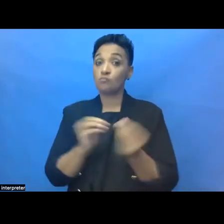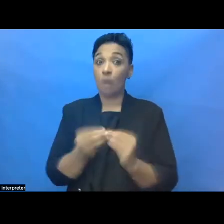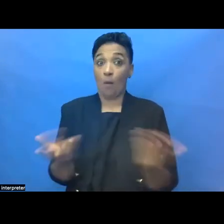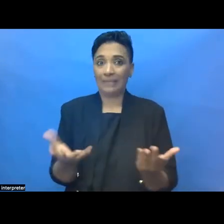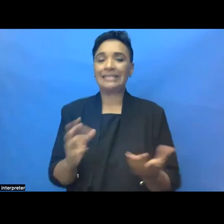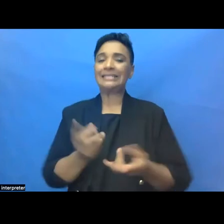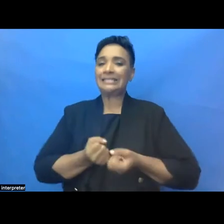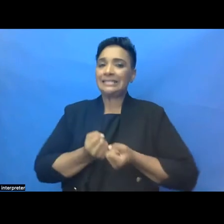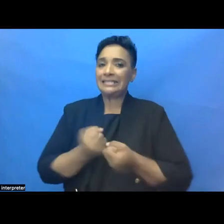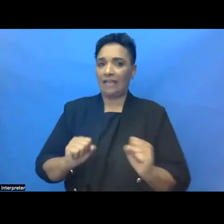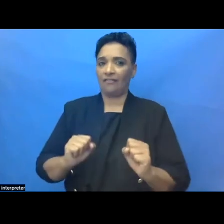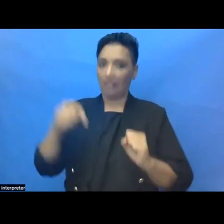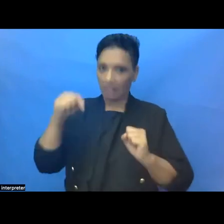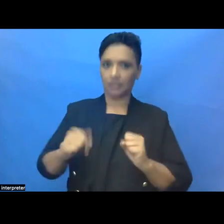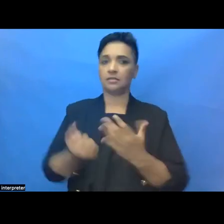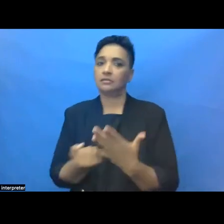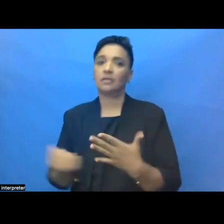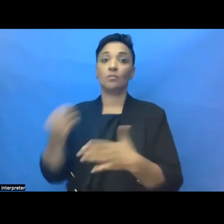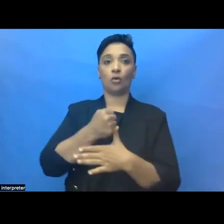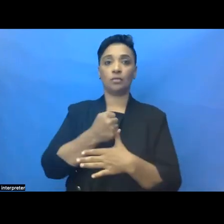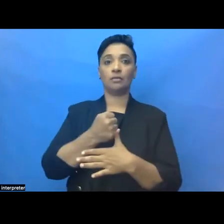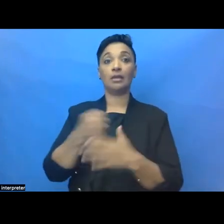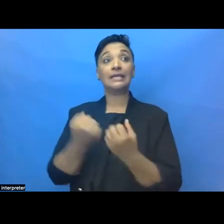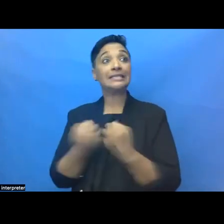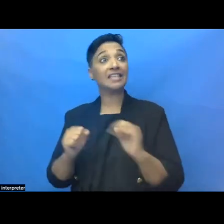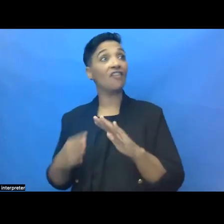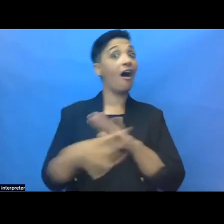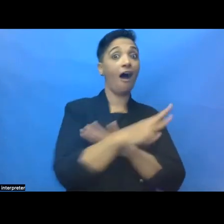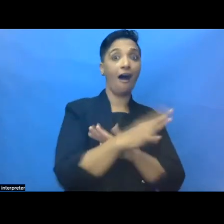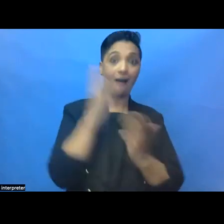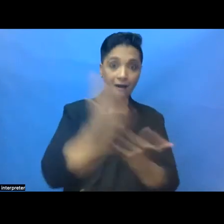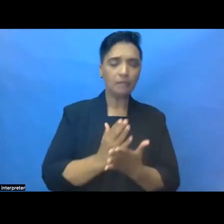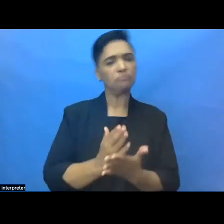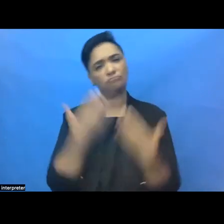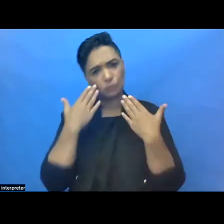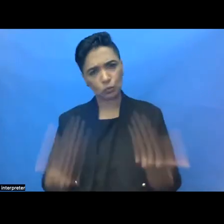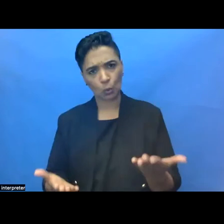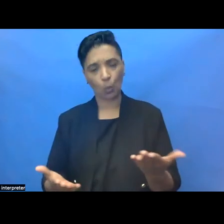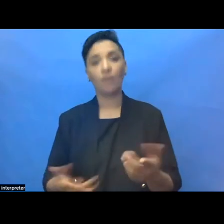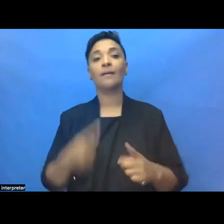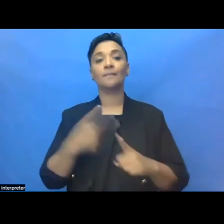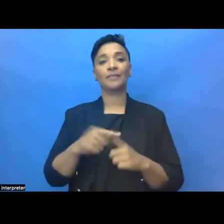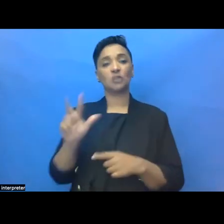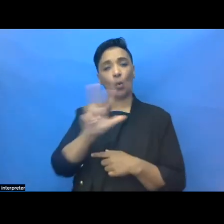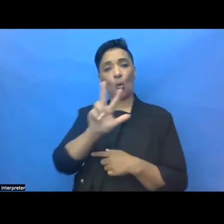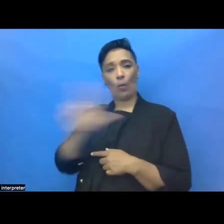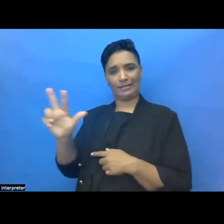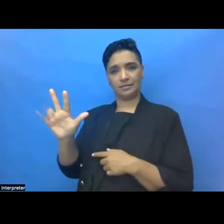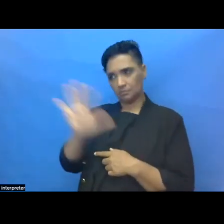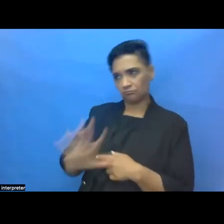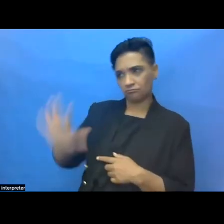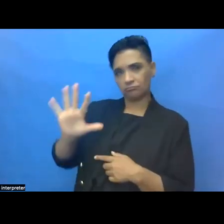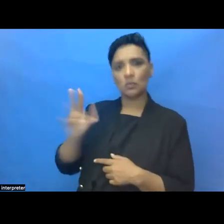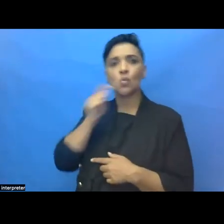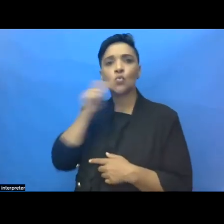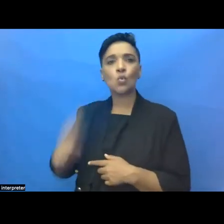pathway can't be assured. And also there is lack of space in the west of Ukraine and in other places, and